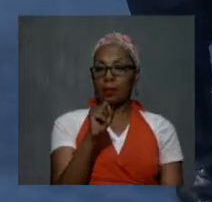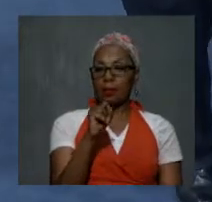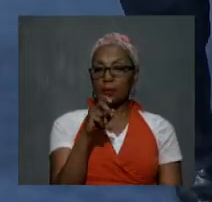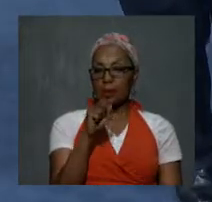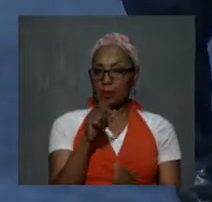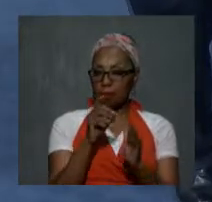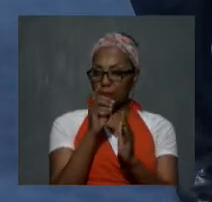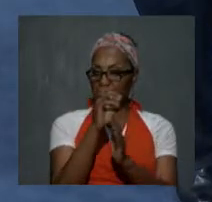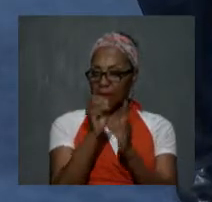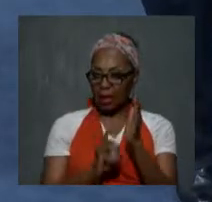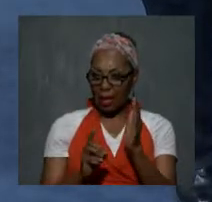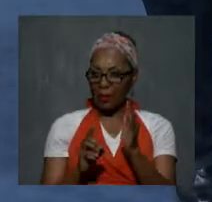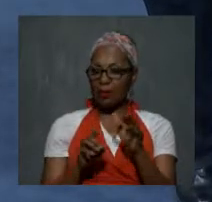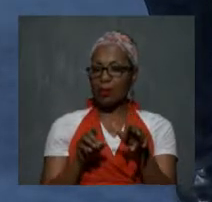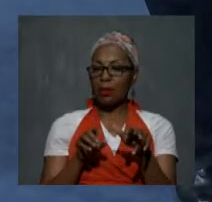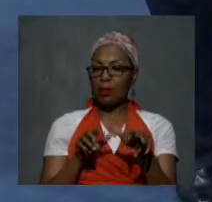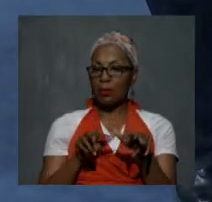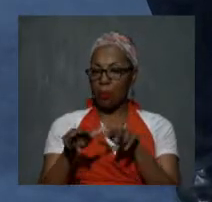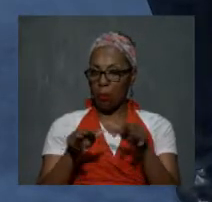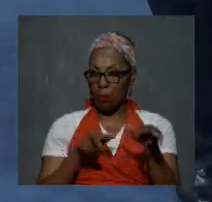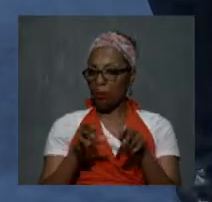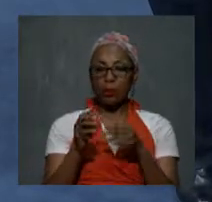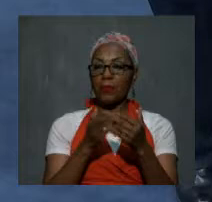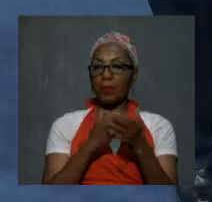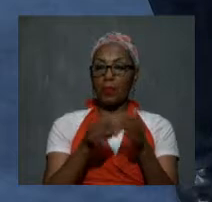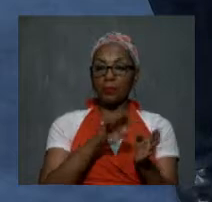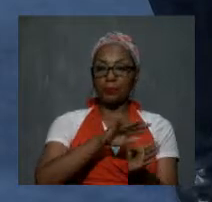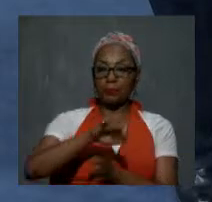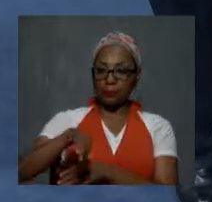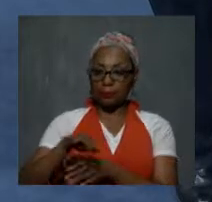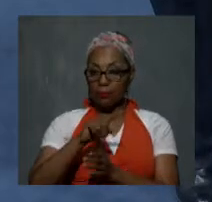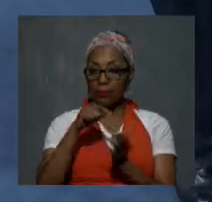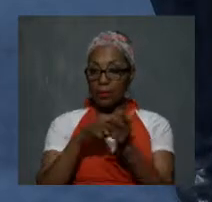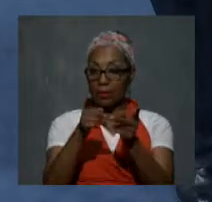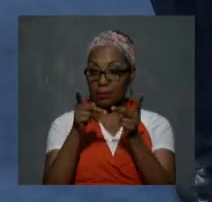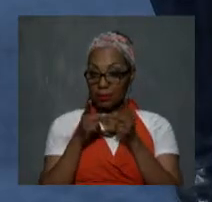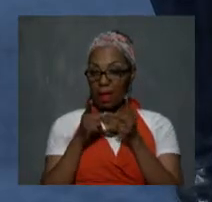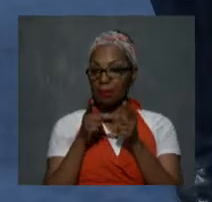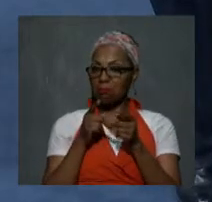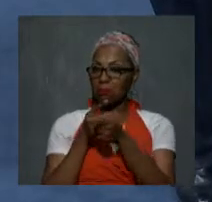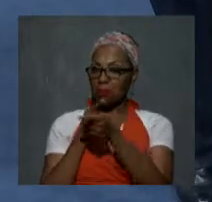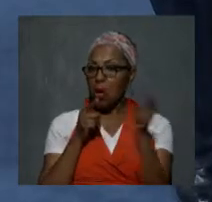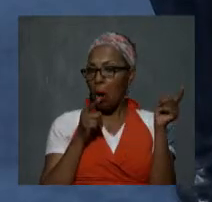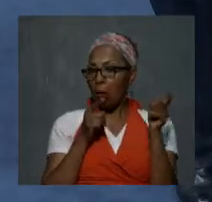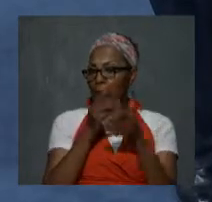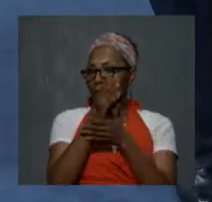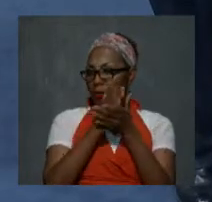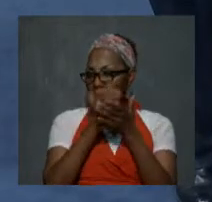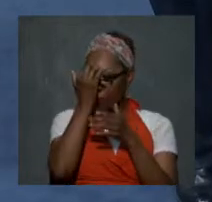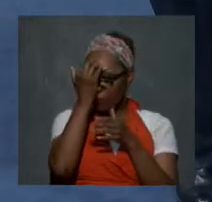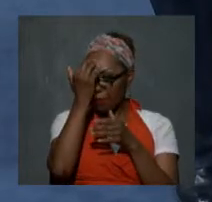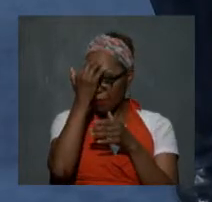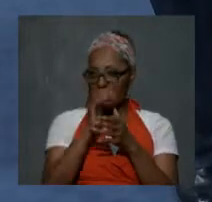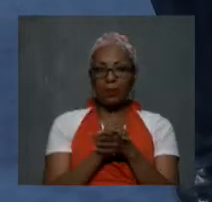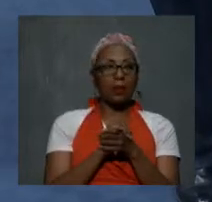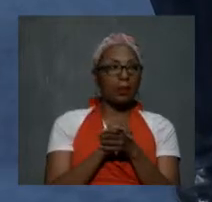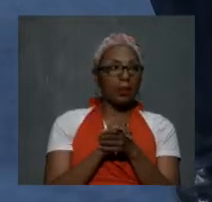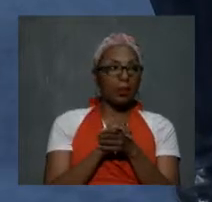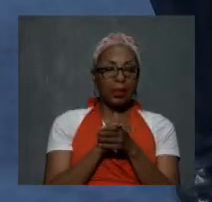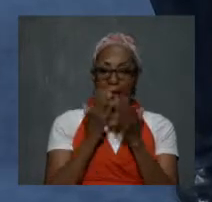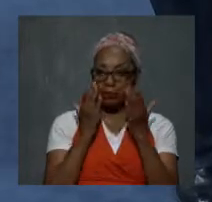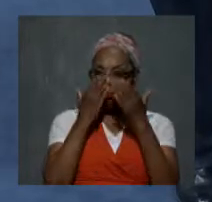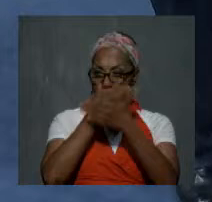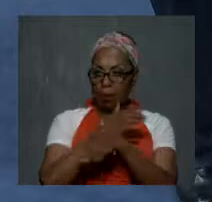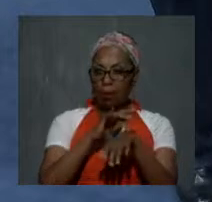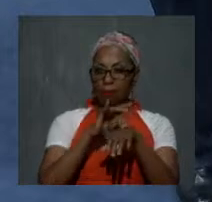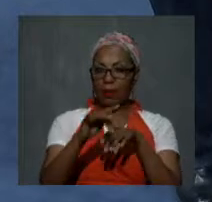So this site, as everyone is fairly familiar with, is kind of a dark and vacant